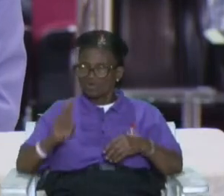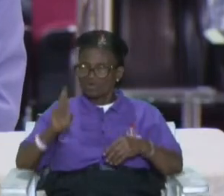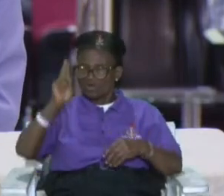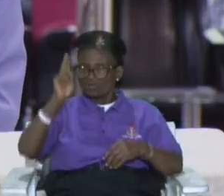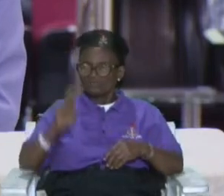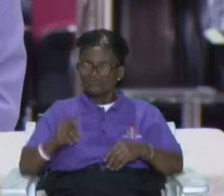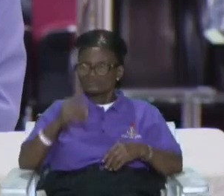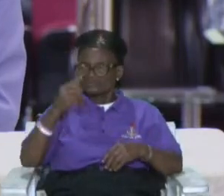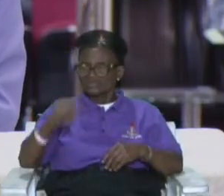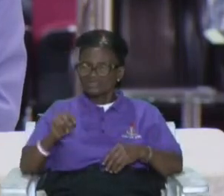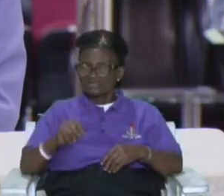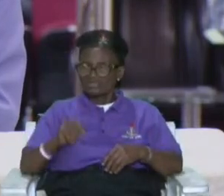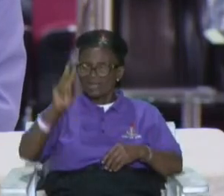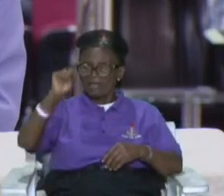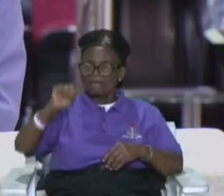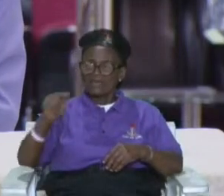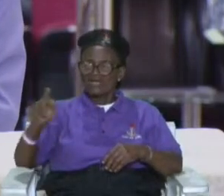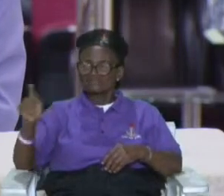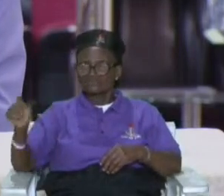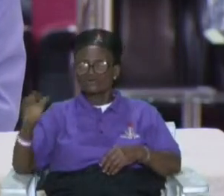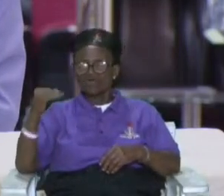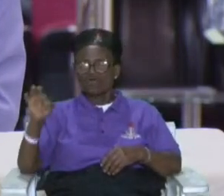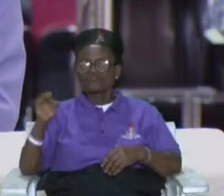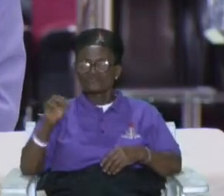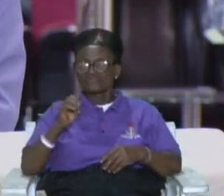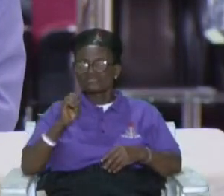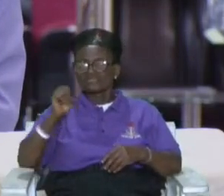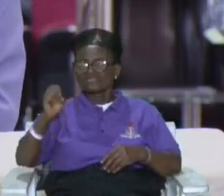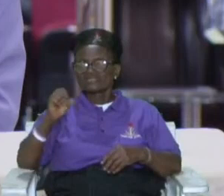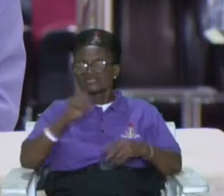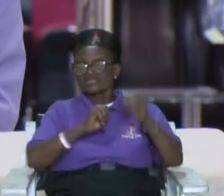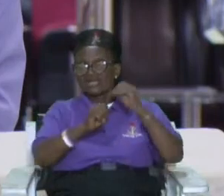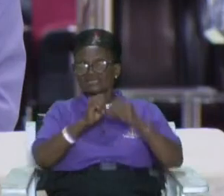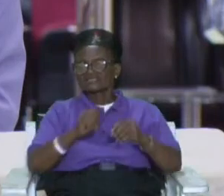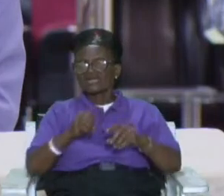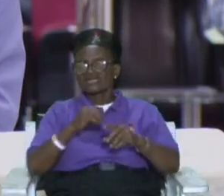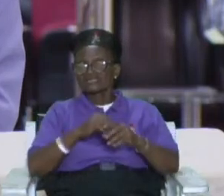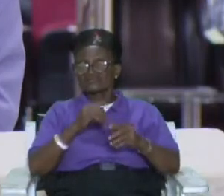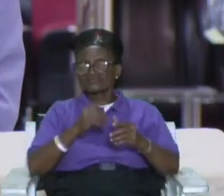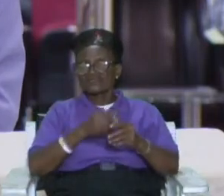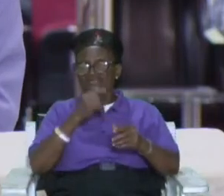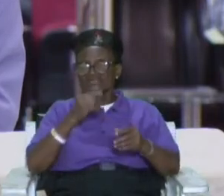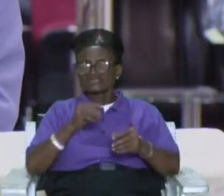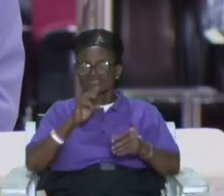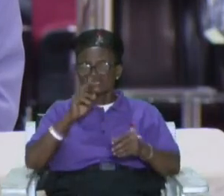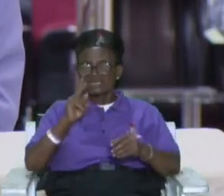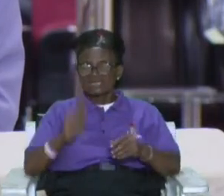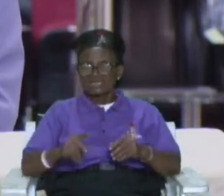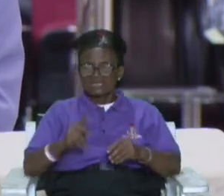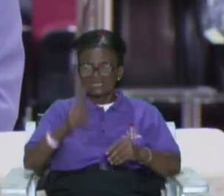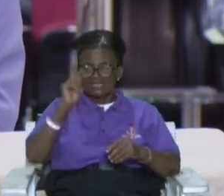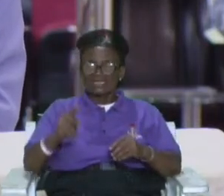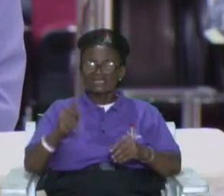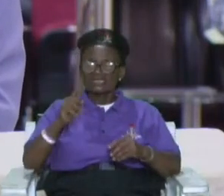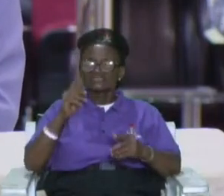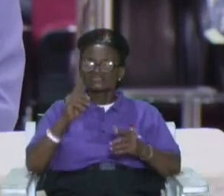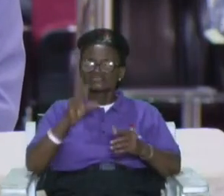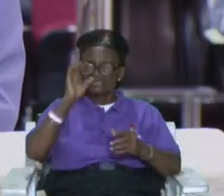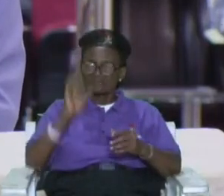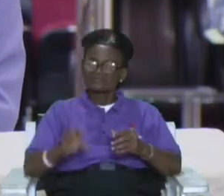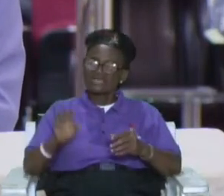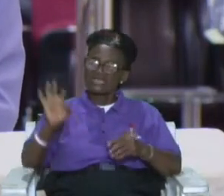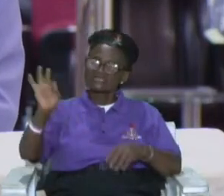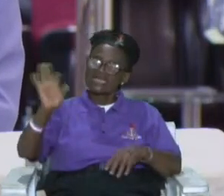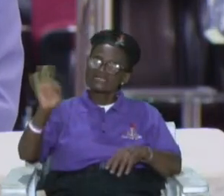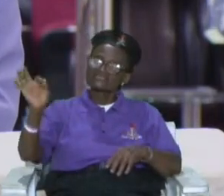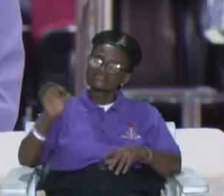if in 1 Kings chapter 19 from verse 19 to the end, 1 Kings chapter 19